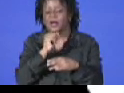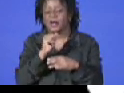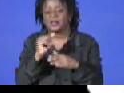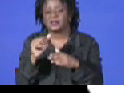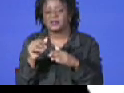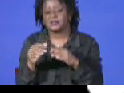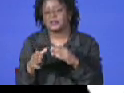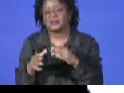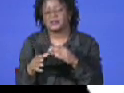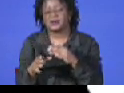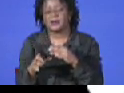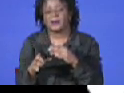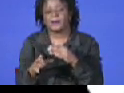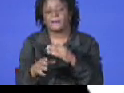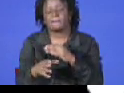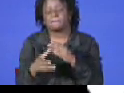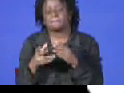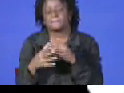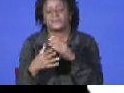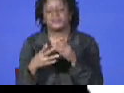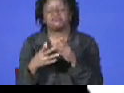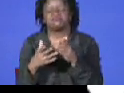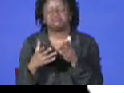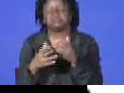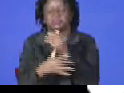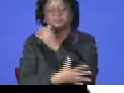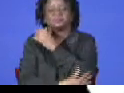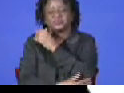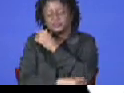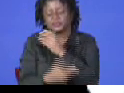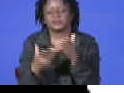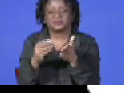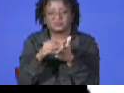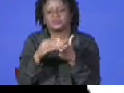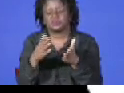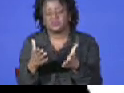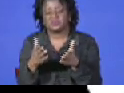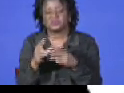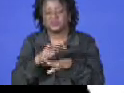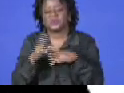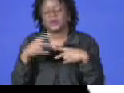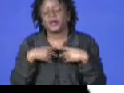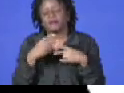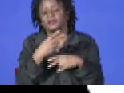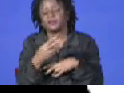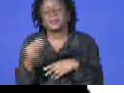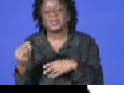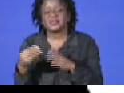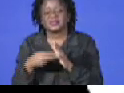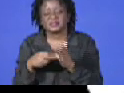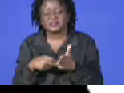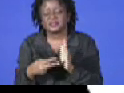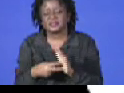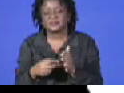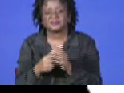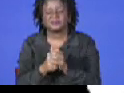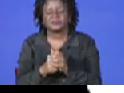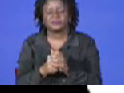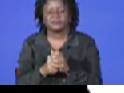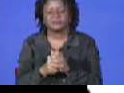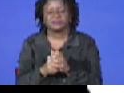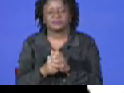These devices would come, what I am advised, and I am not the most tech in the world, but I can